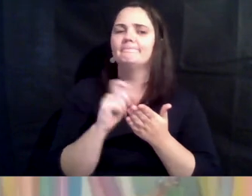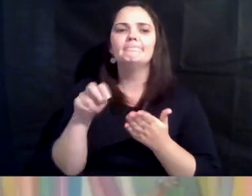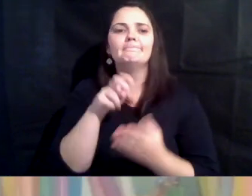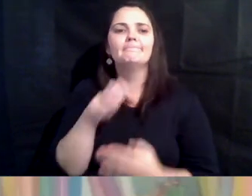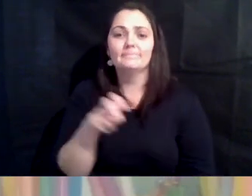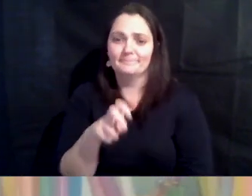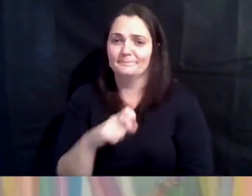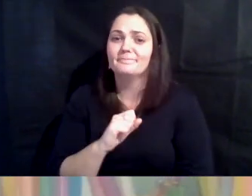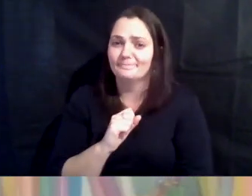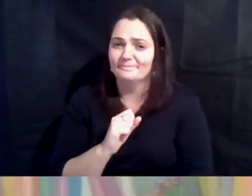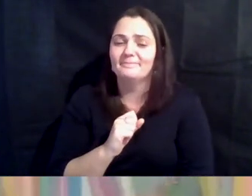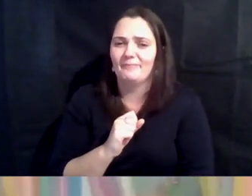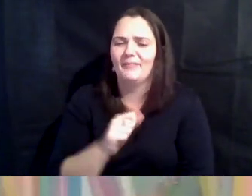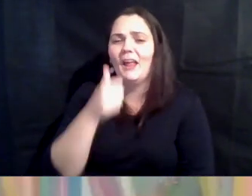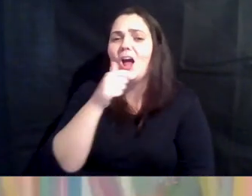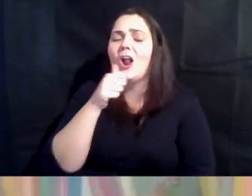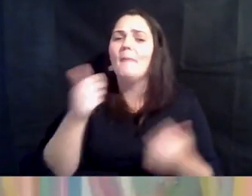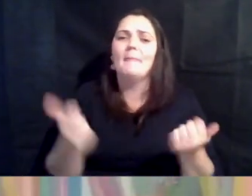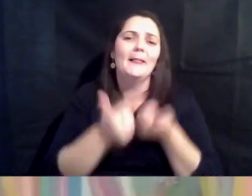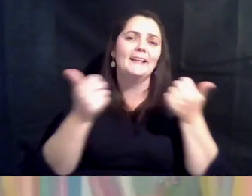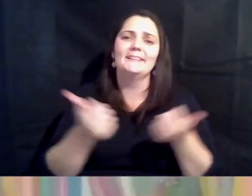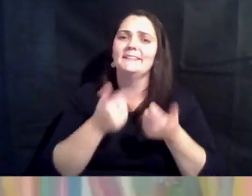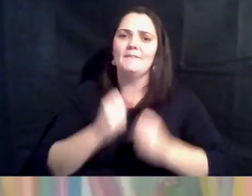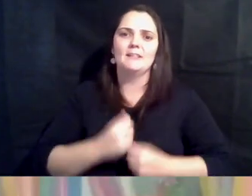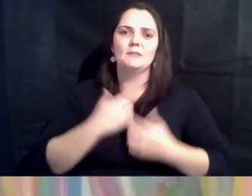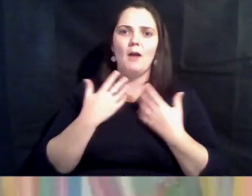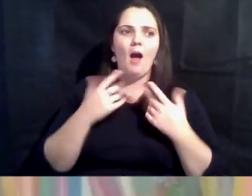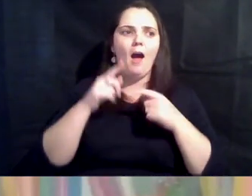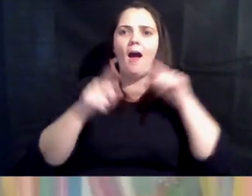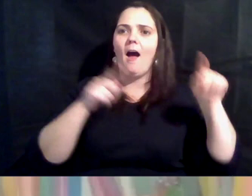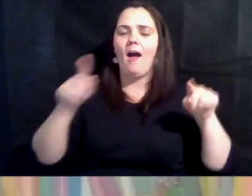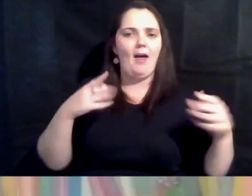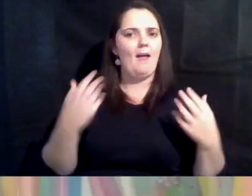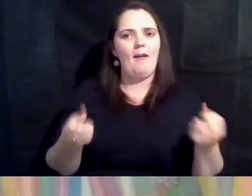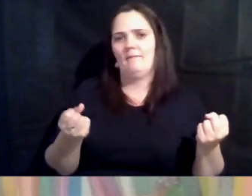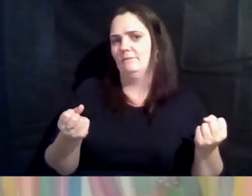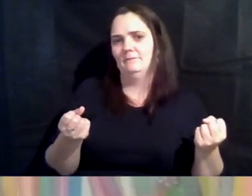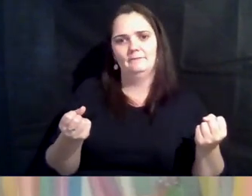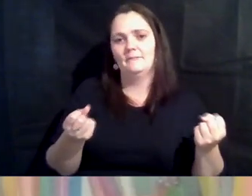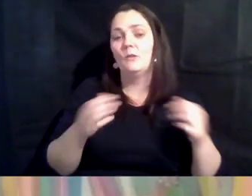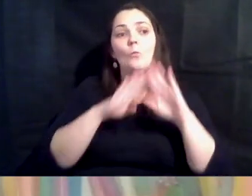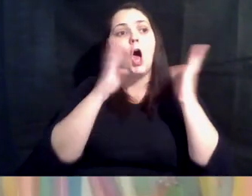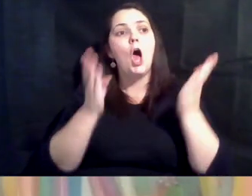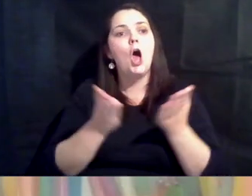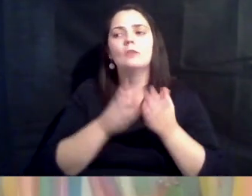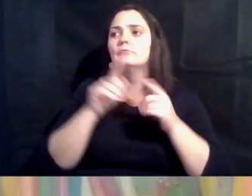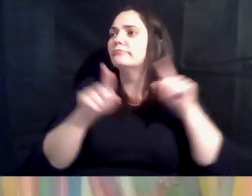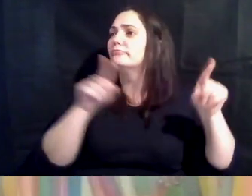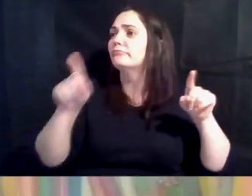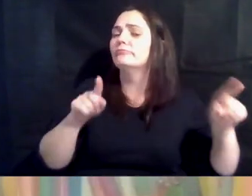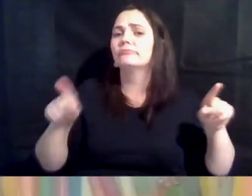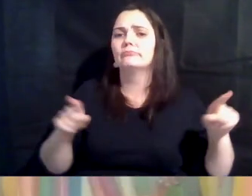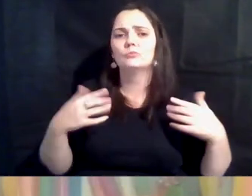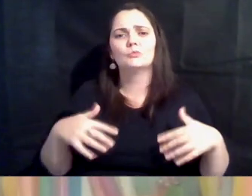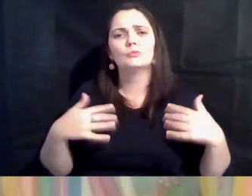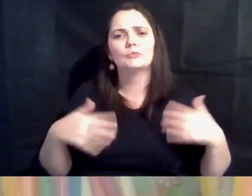Yeah, I feel like there's a lot of inspiration to be found just in like observing the outside world and that sort of thing, and